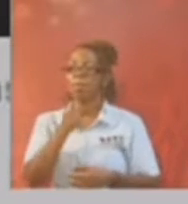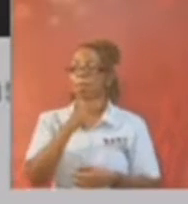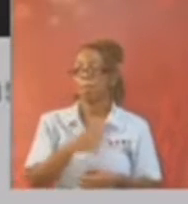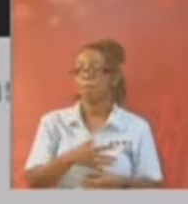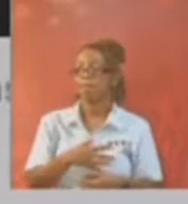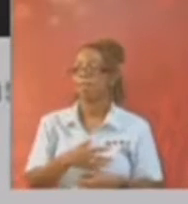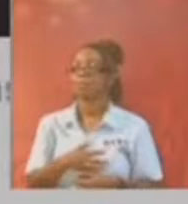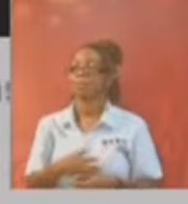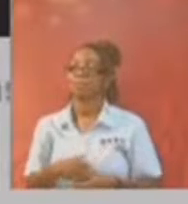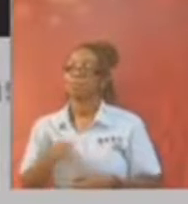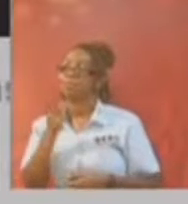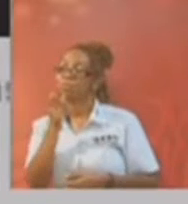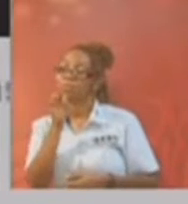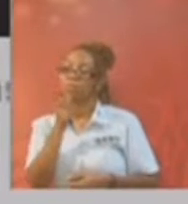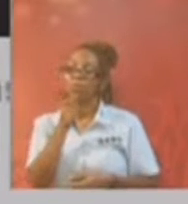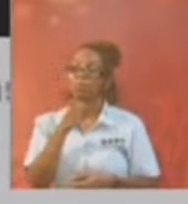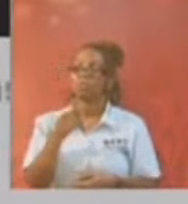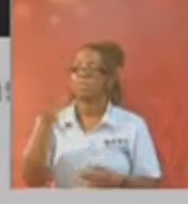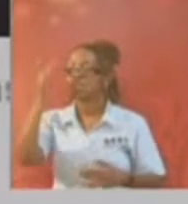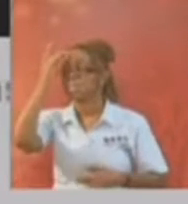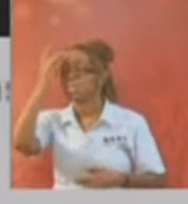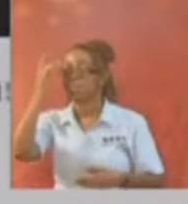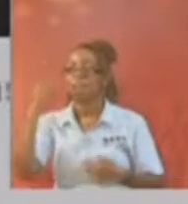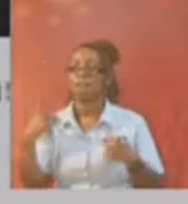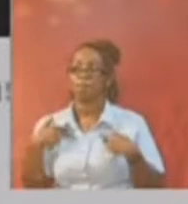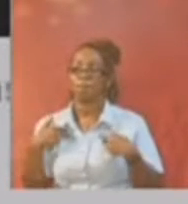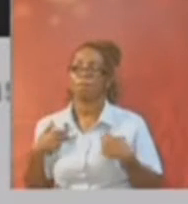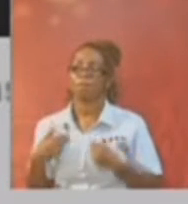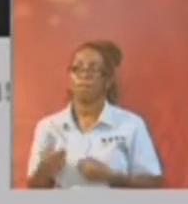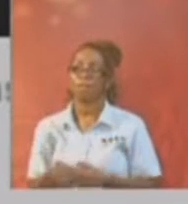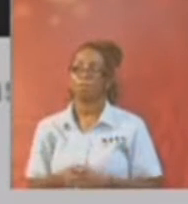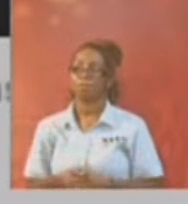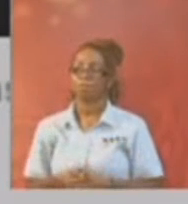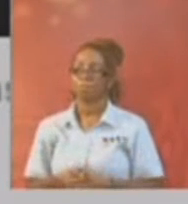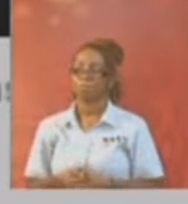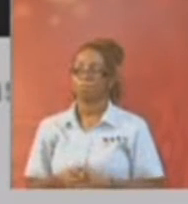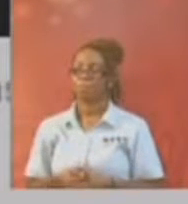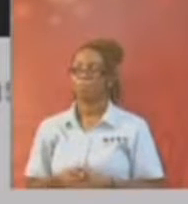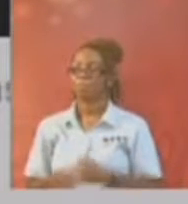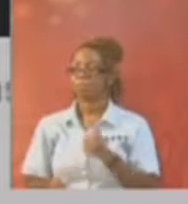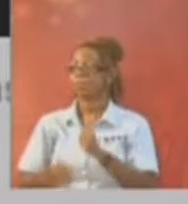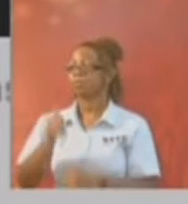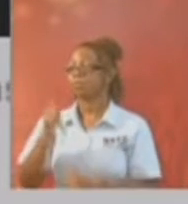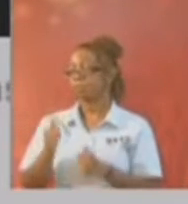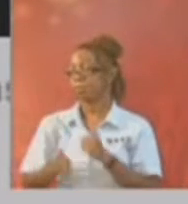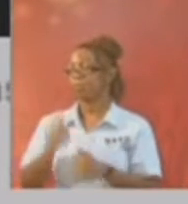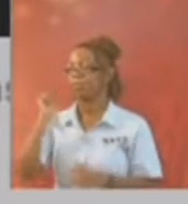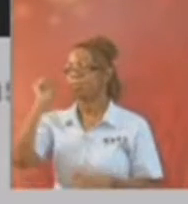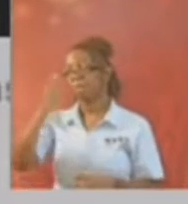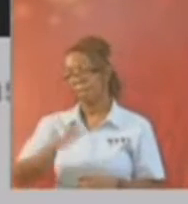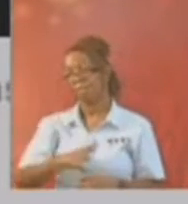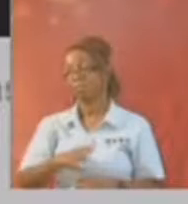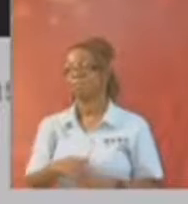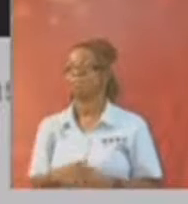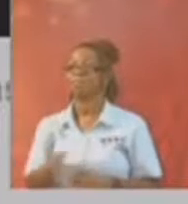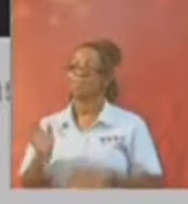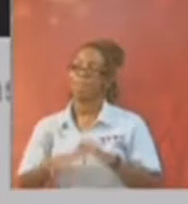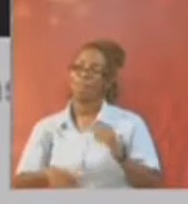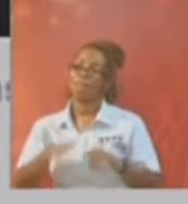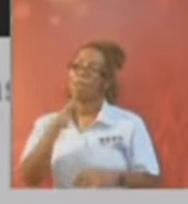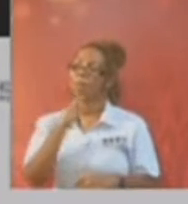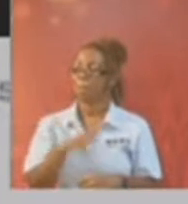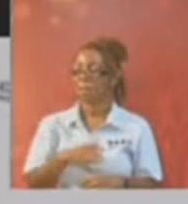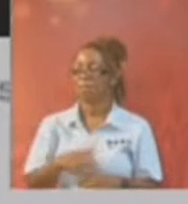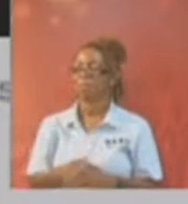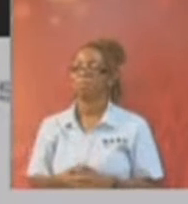this is patterned in the national picture. There are a bit more males than females, it will seem here.